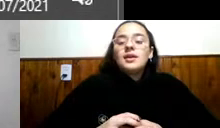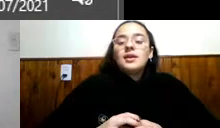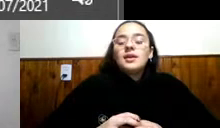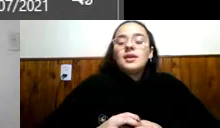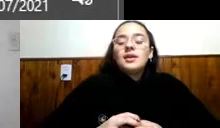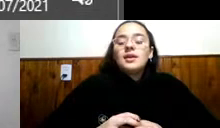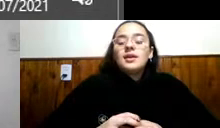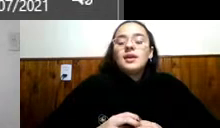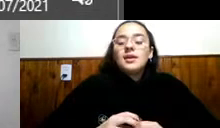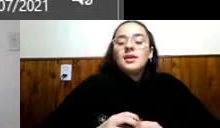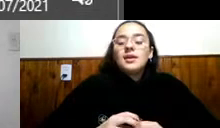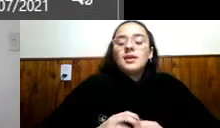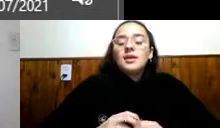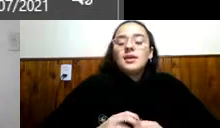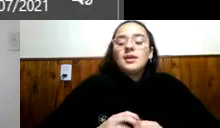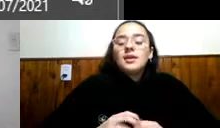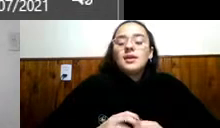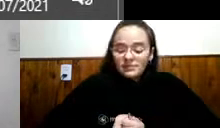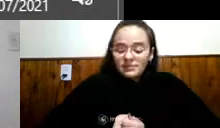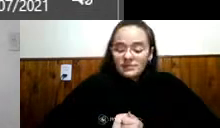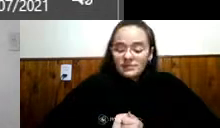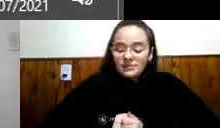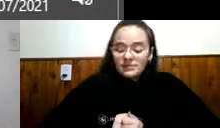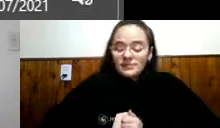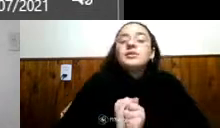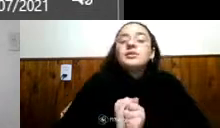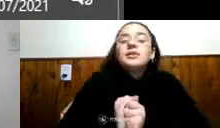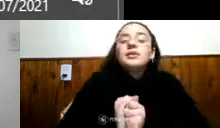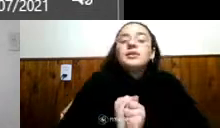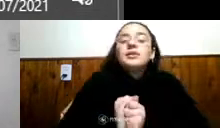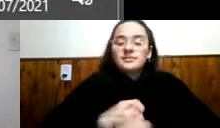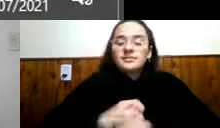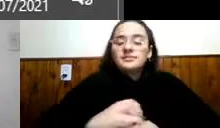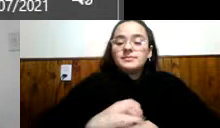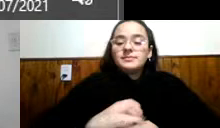And that is all about my routine.